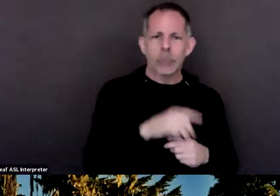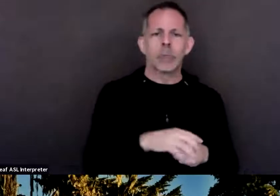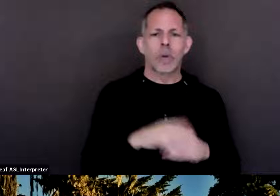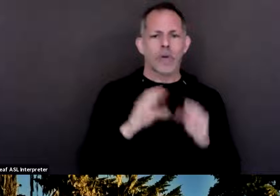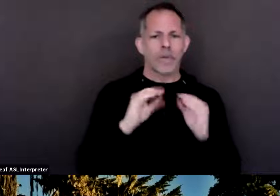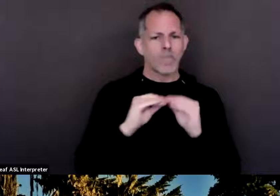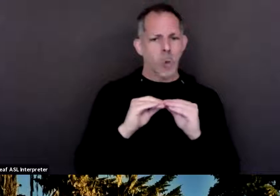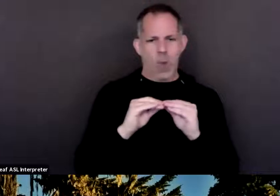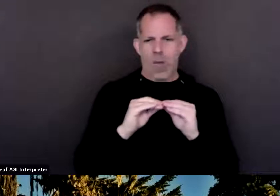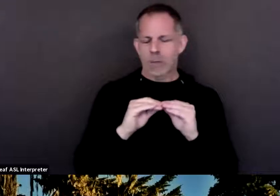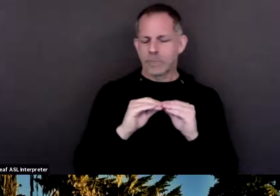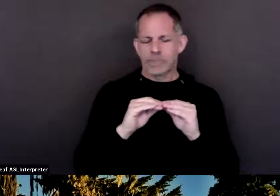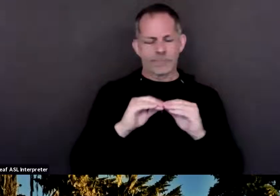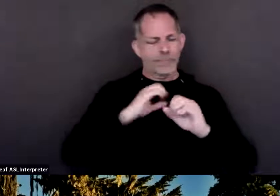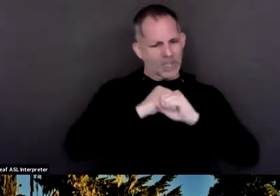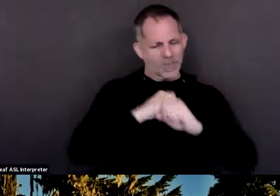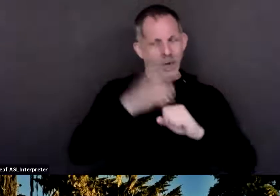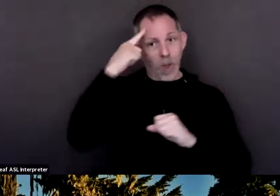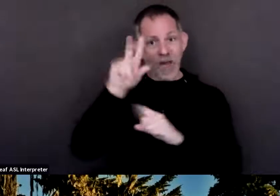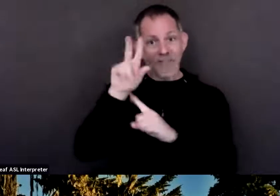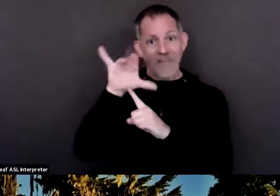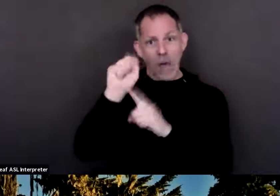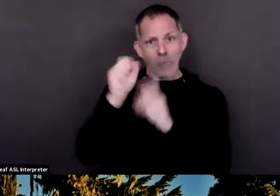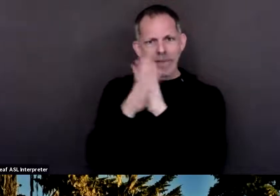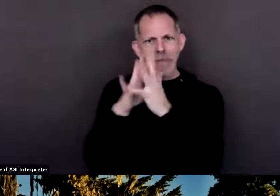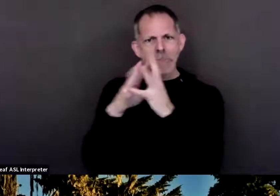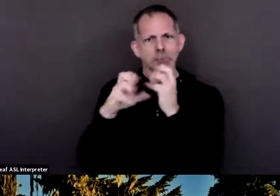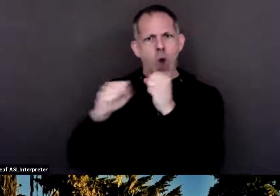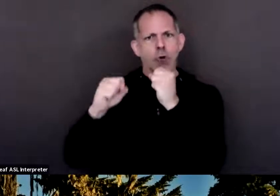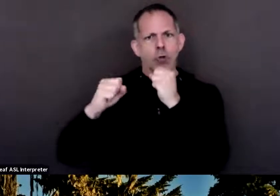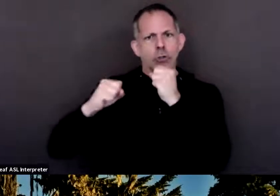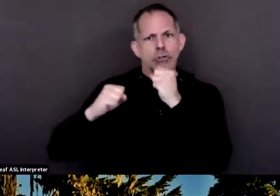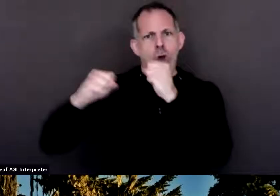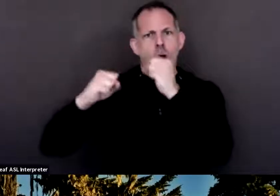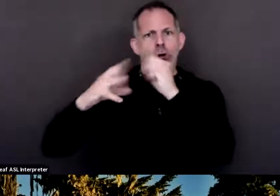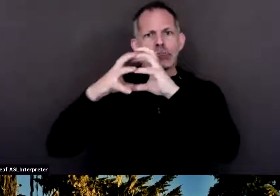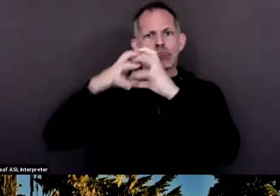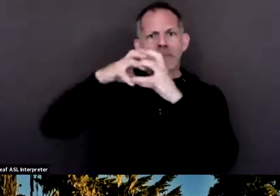the ability or opportunity for the virus to create a new strain that's